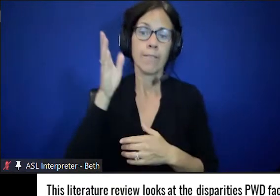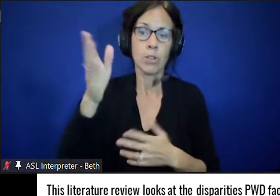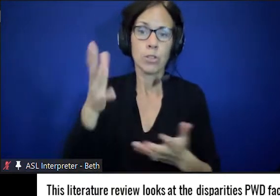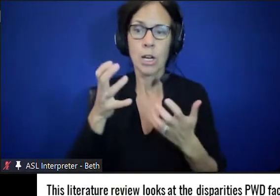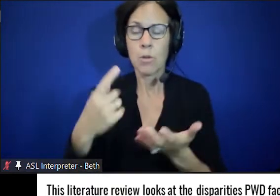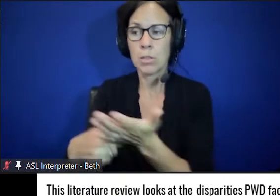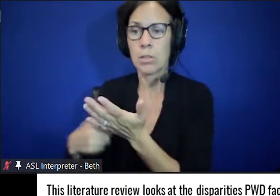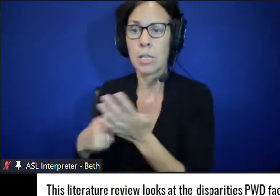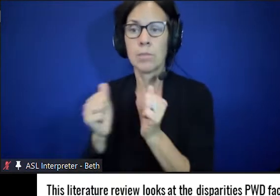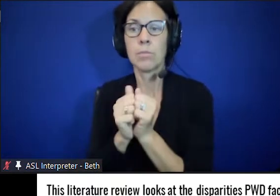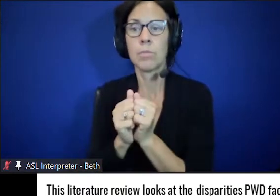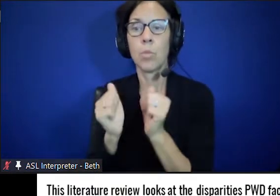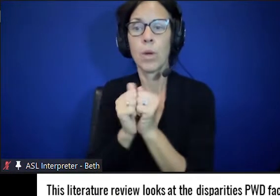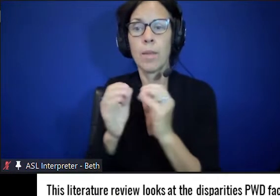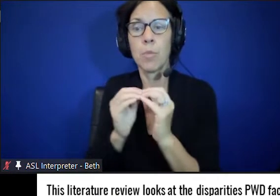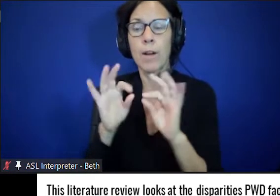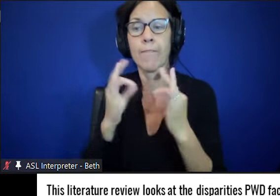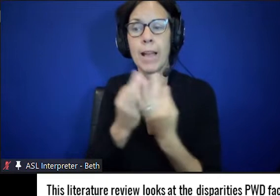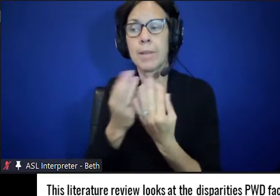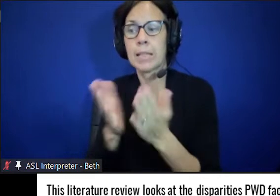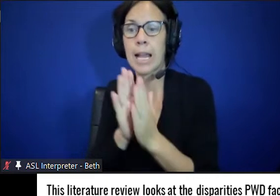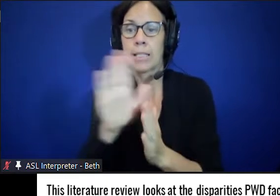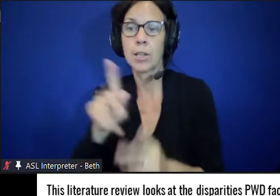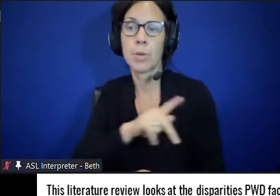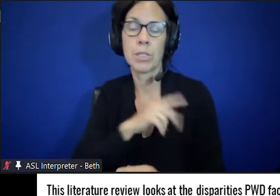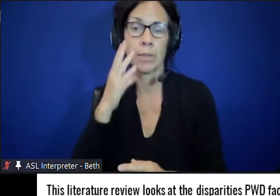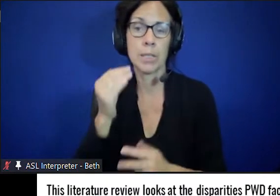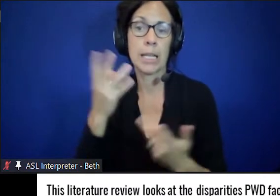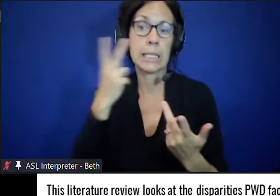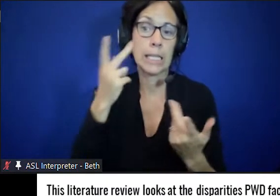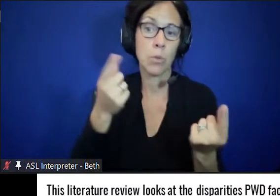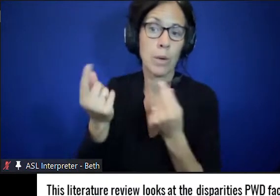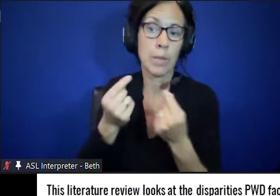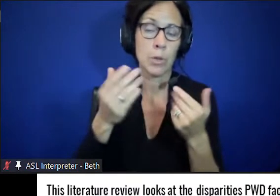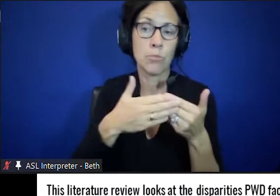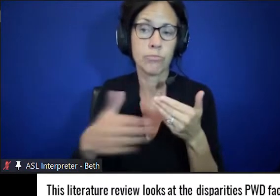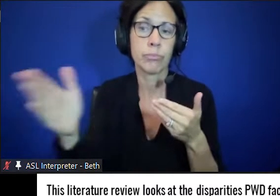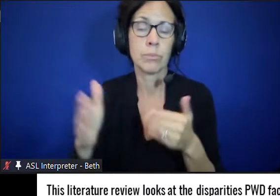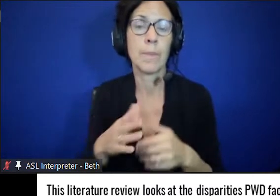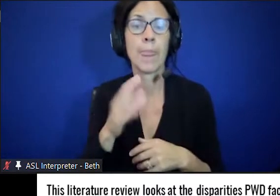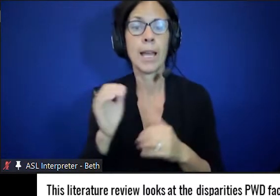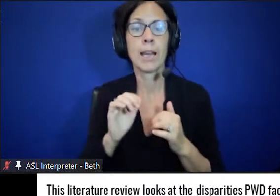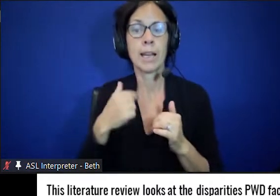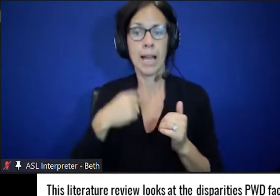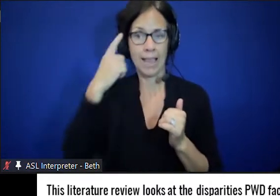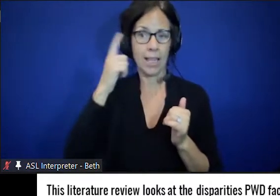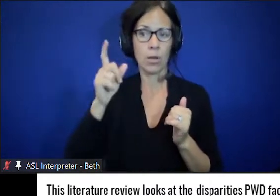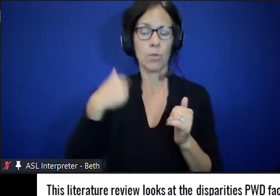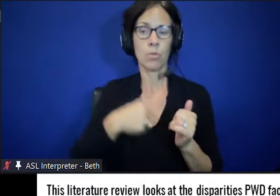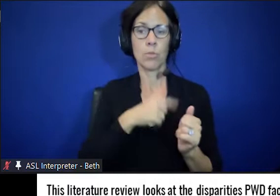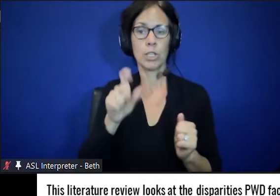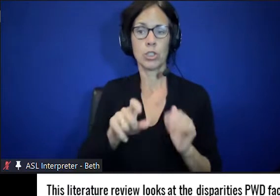more families and see their personal experiences and where we can go from there. I think we should